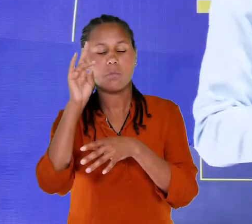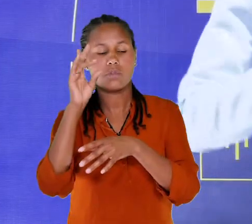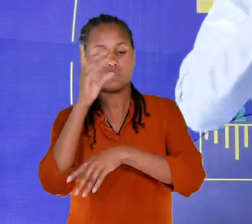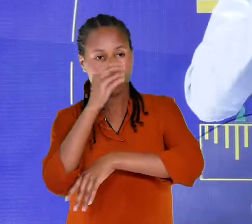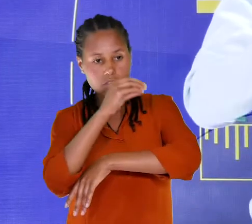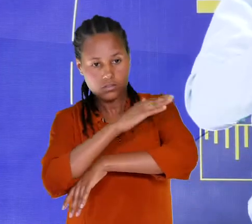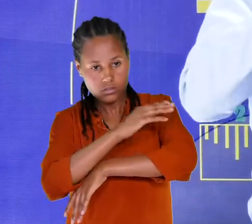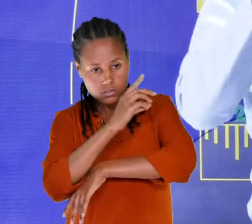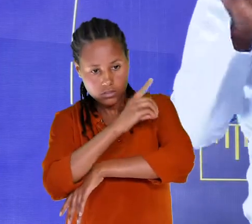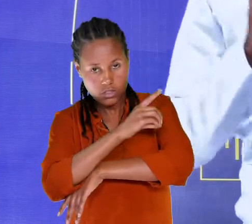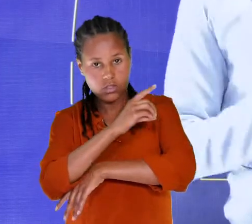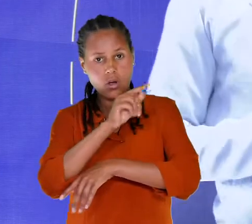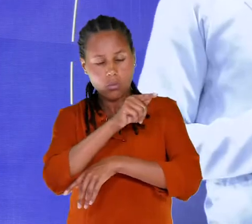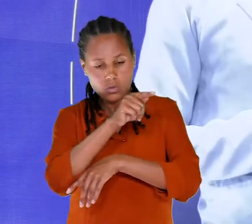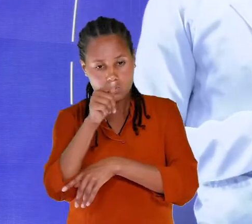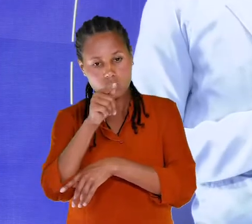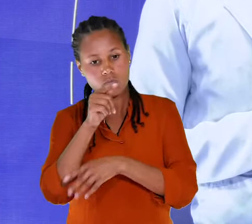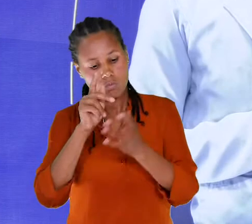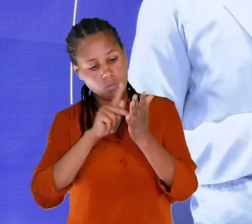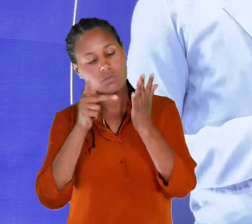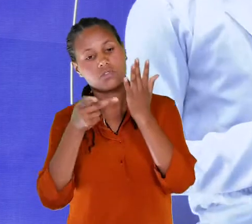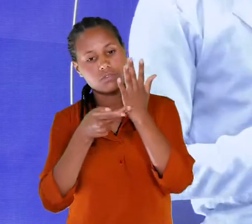to your schedule.